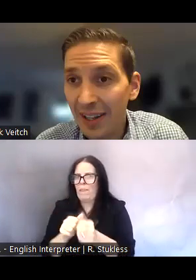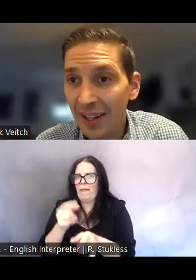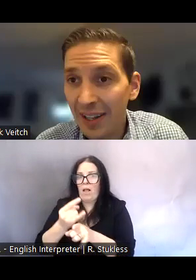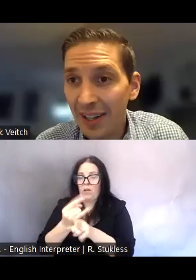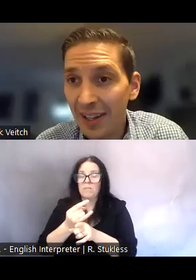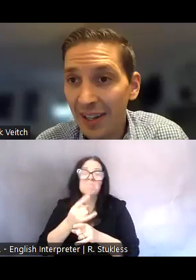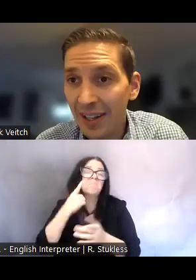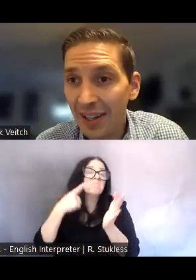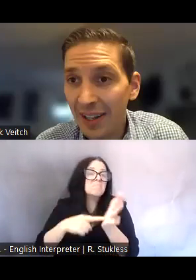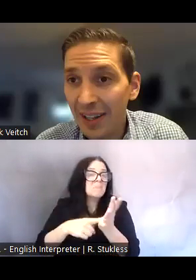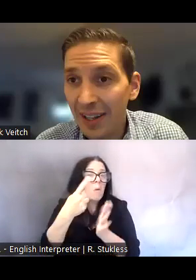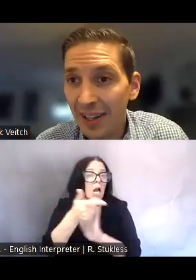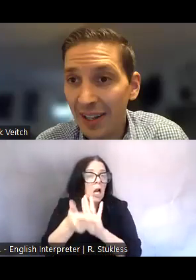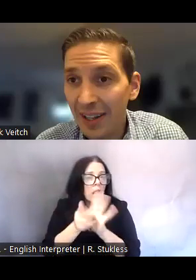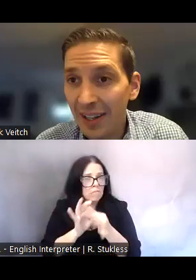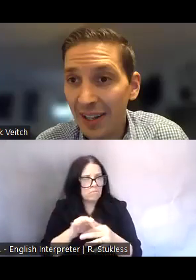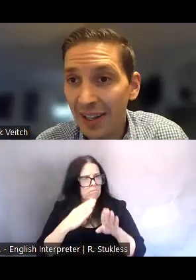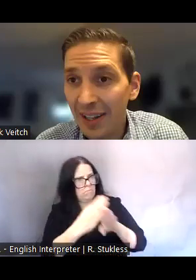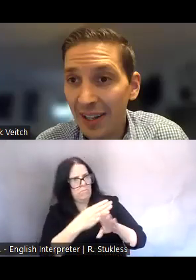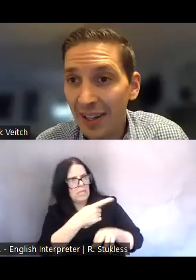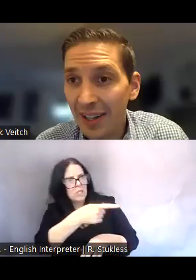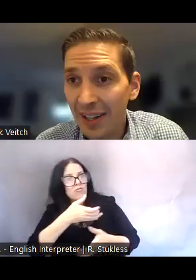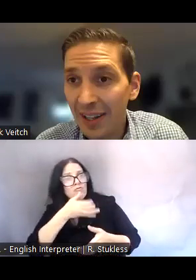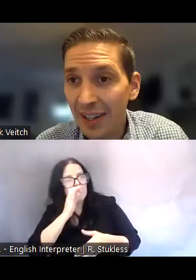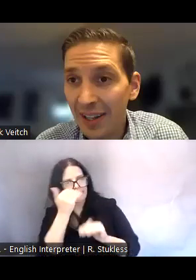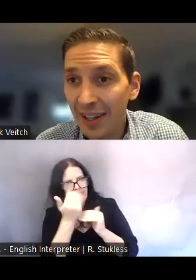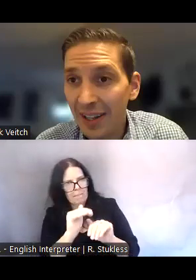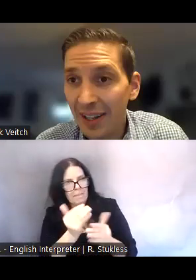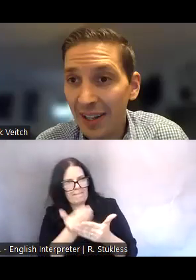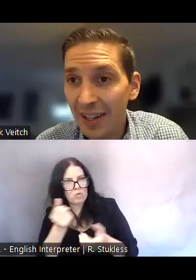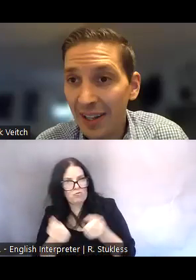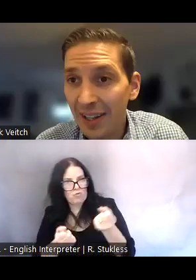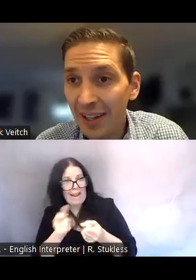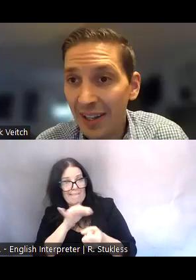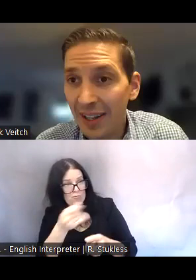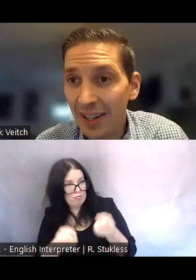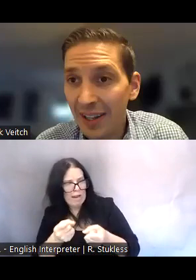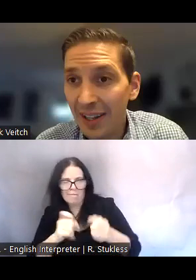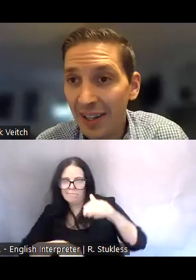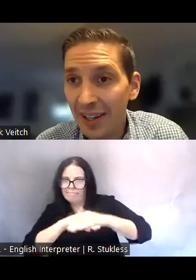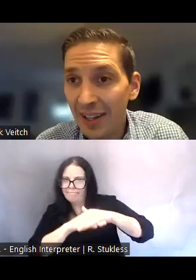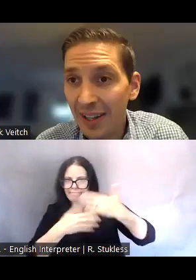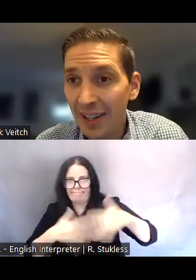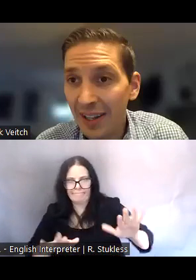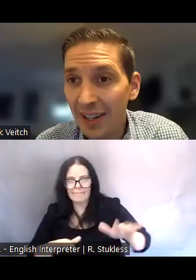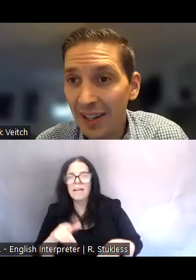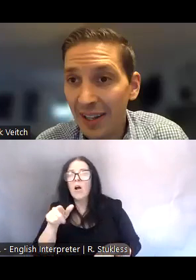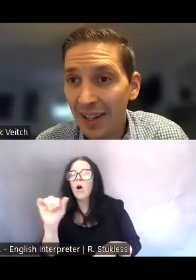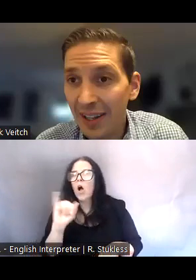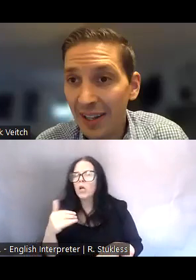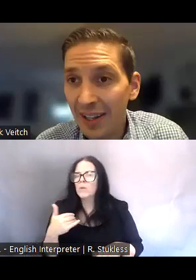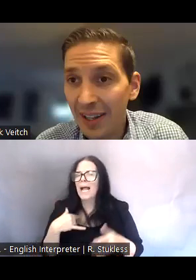a vehicle on the road. They may also have guidelines for how much alcohol is safe to drink each day.